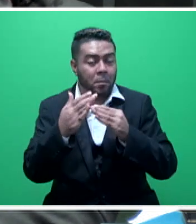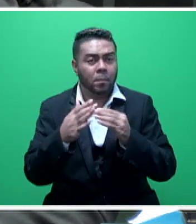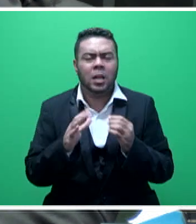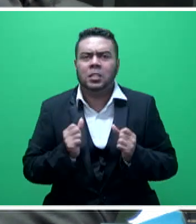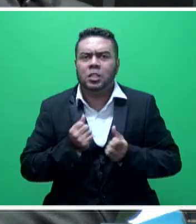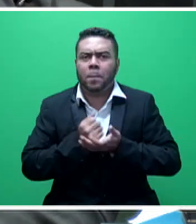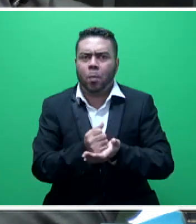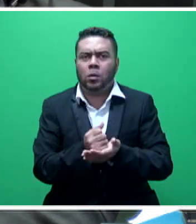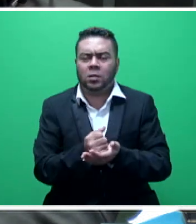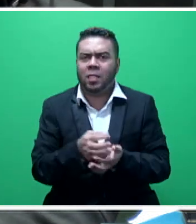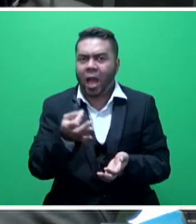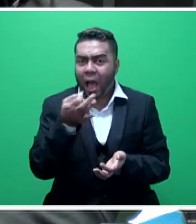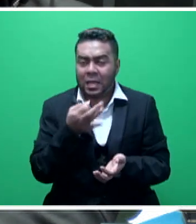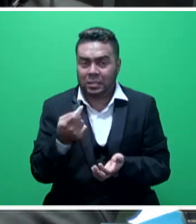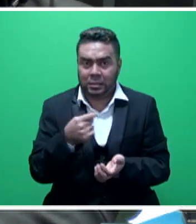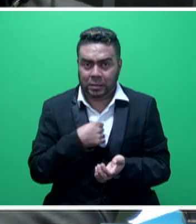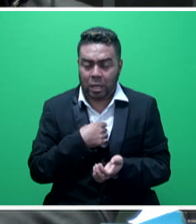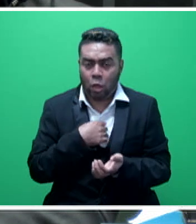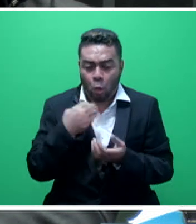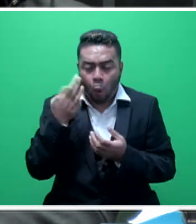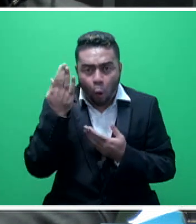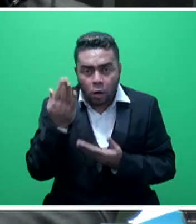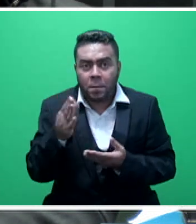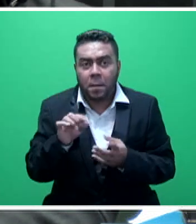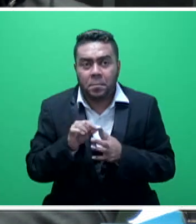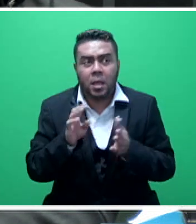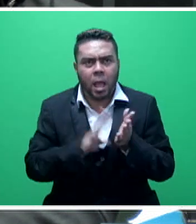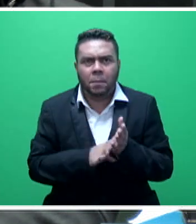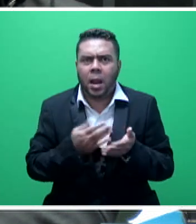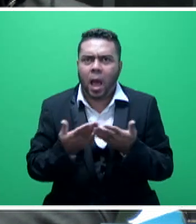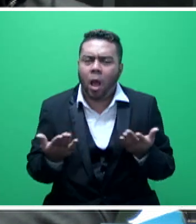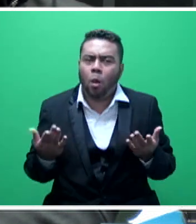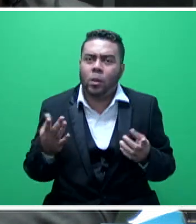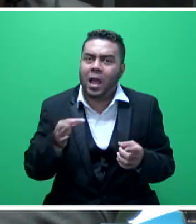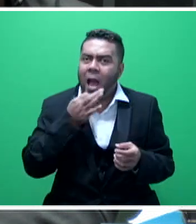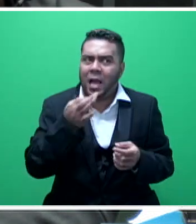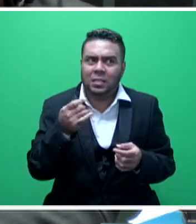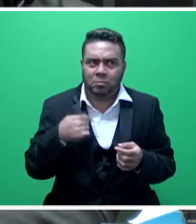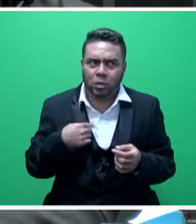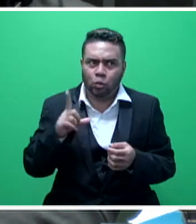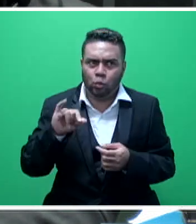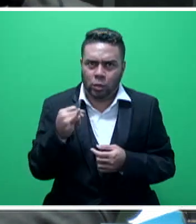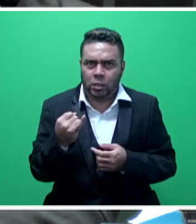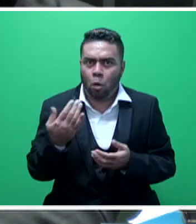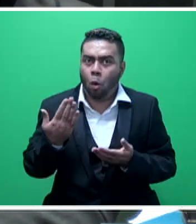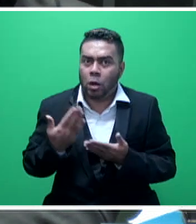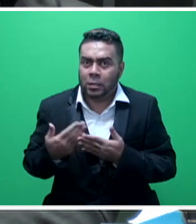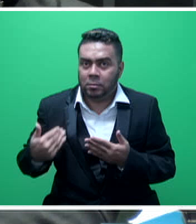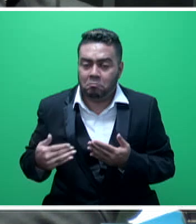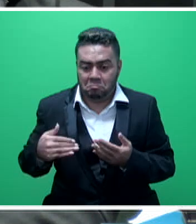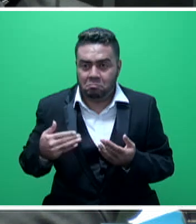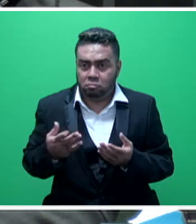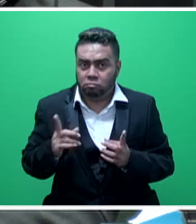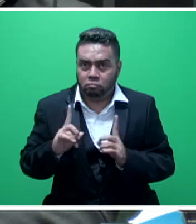Kingdom, asked the Honourable Prime Minister to speak about our response, and he asked me to do it on his behalf. And